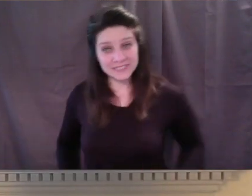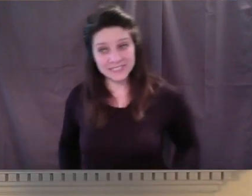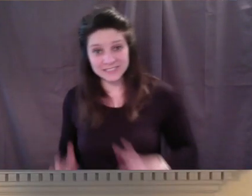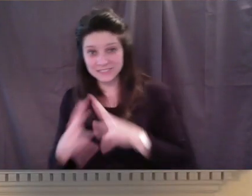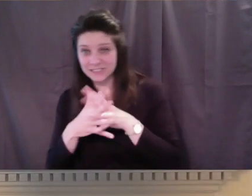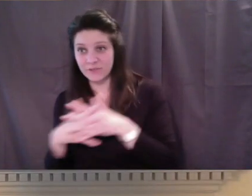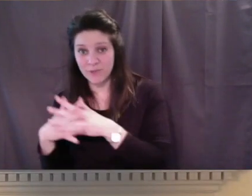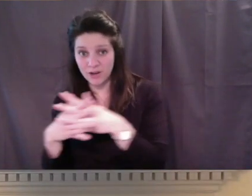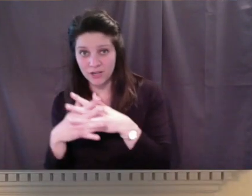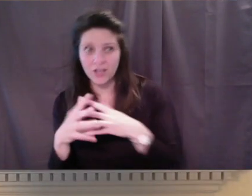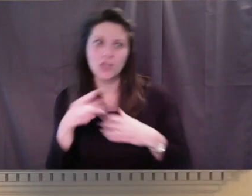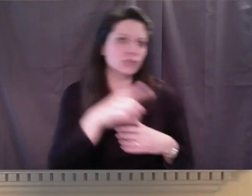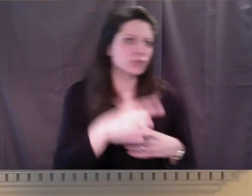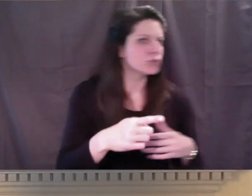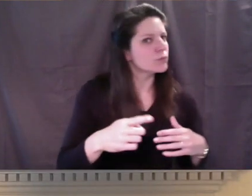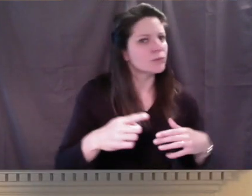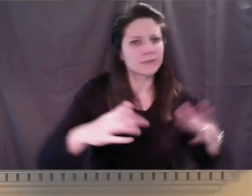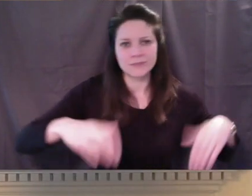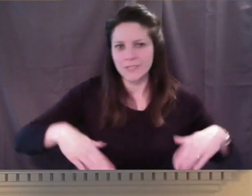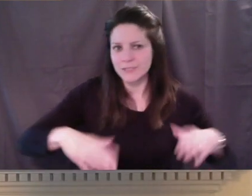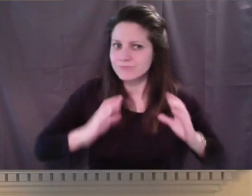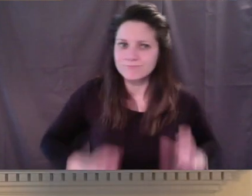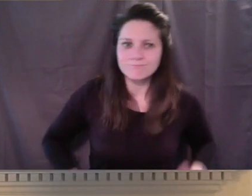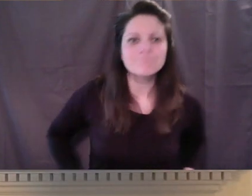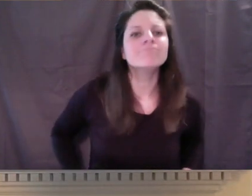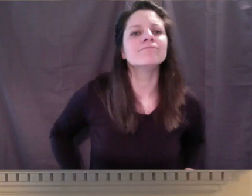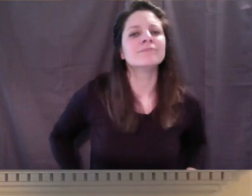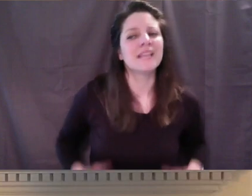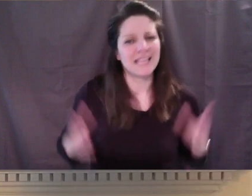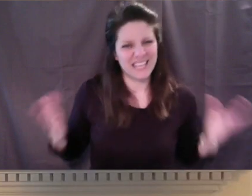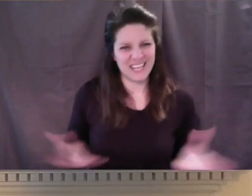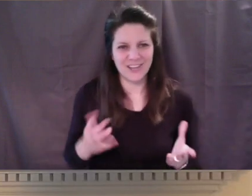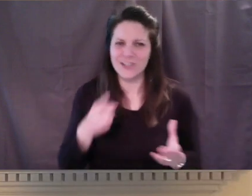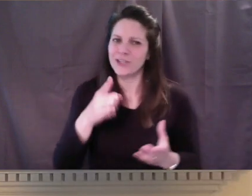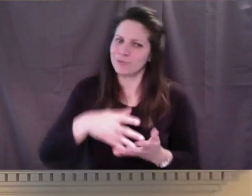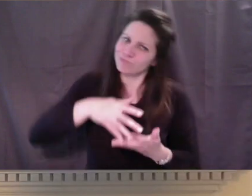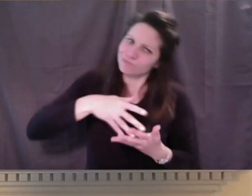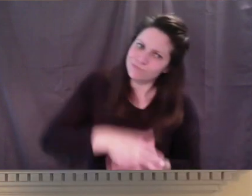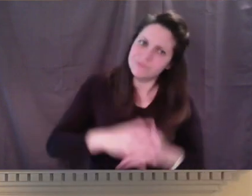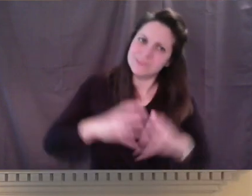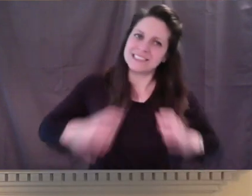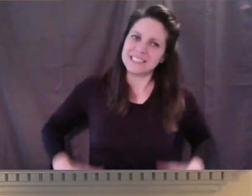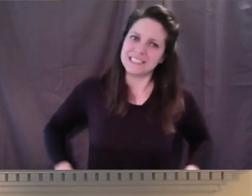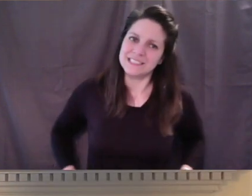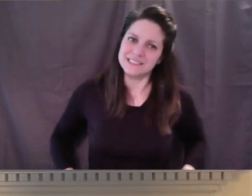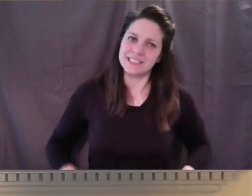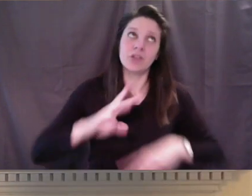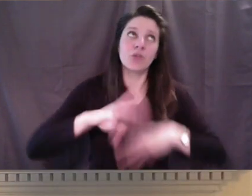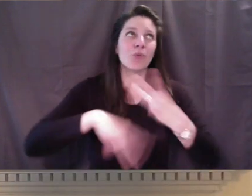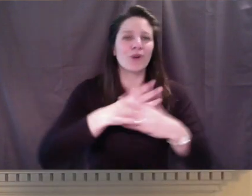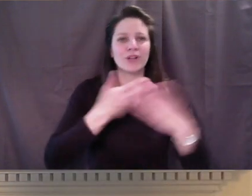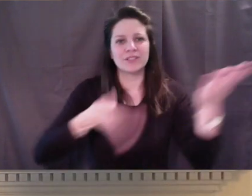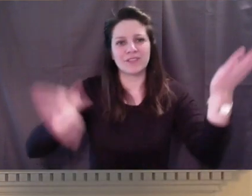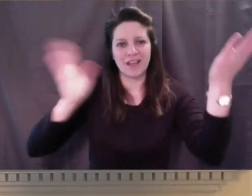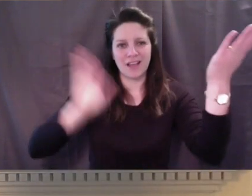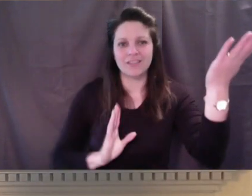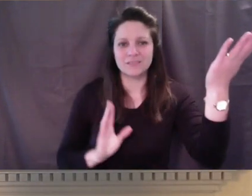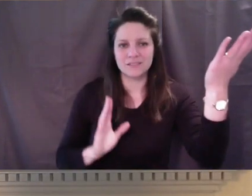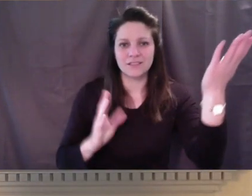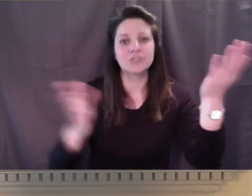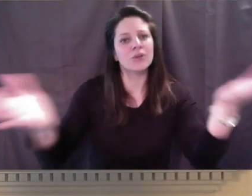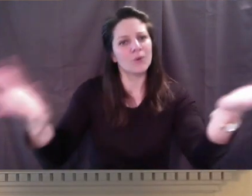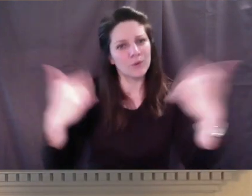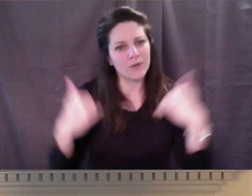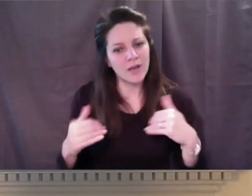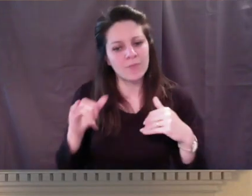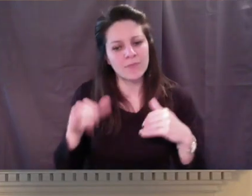place to rest your head. Come, you who are citizens of this land and you who are not. Here, you are